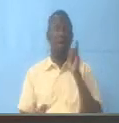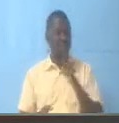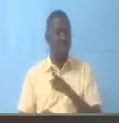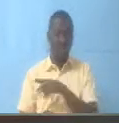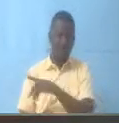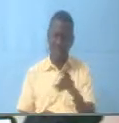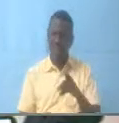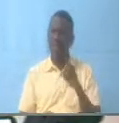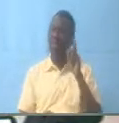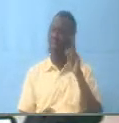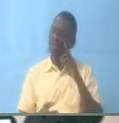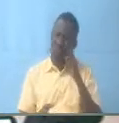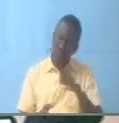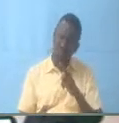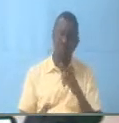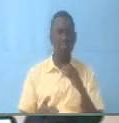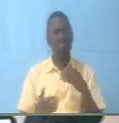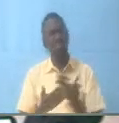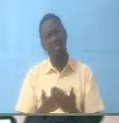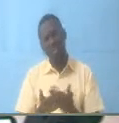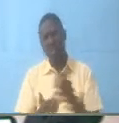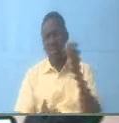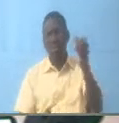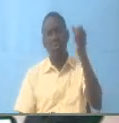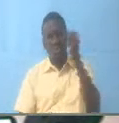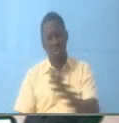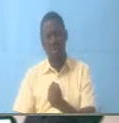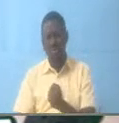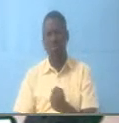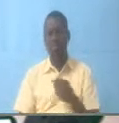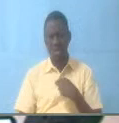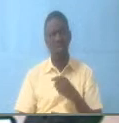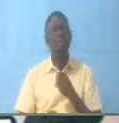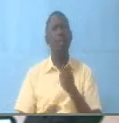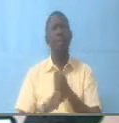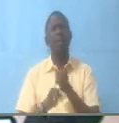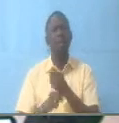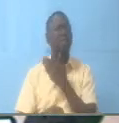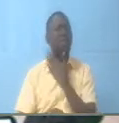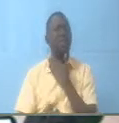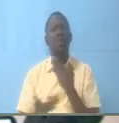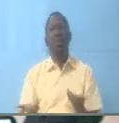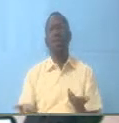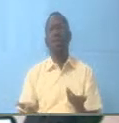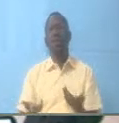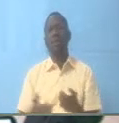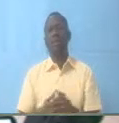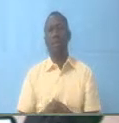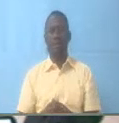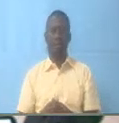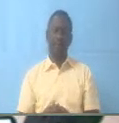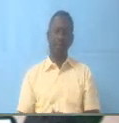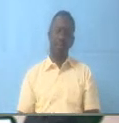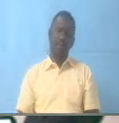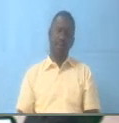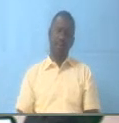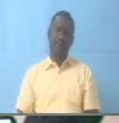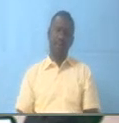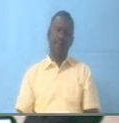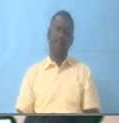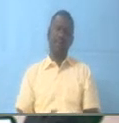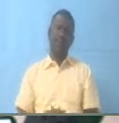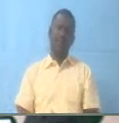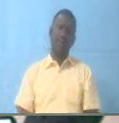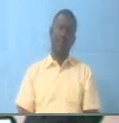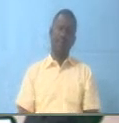ñi ñëw teew si pencam mii di pencam TRRC bi ci la gën a yomba ndax jamono boobu benn nguur gi la benn président bi time boobu Jammeh mu ngi